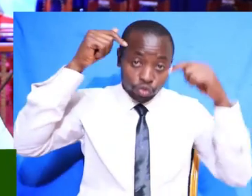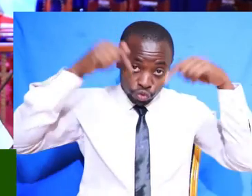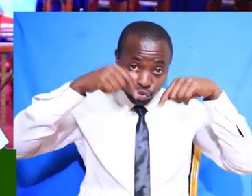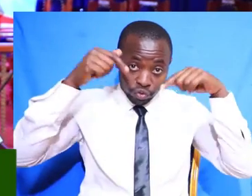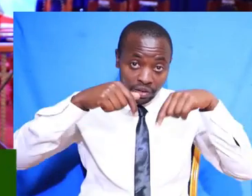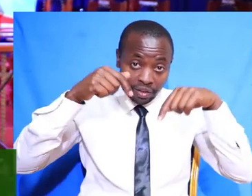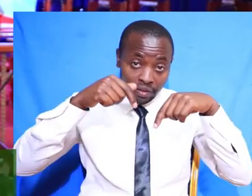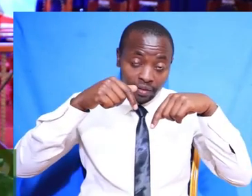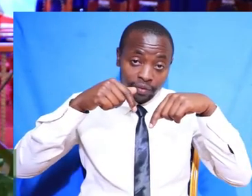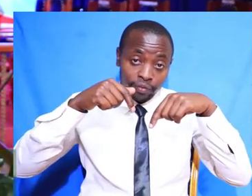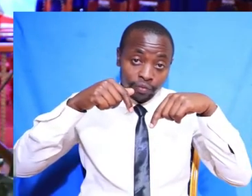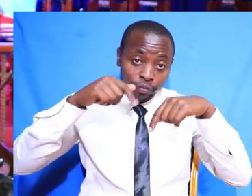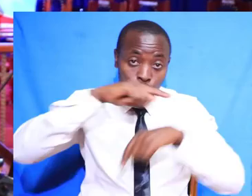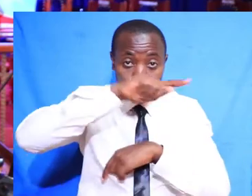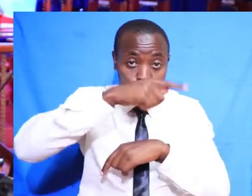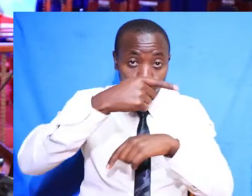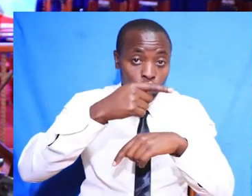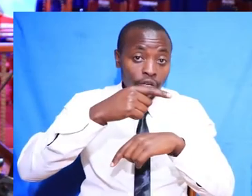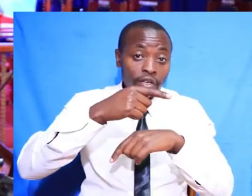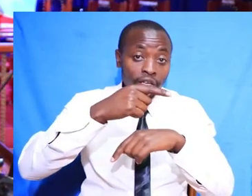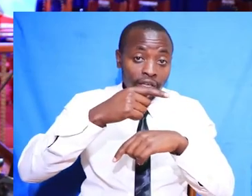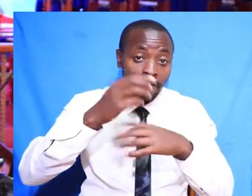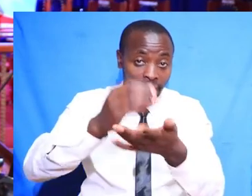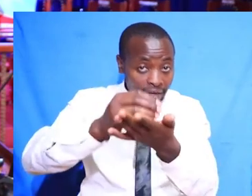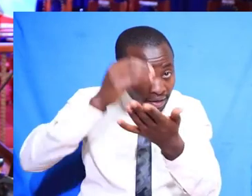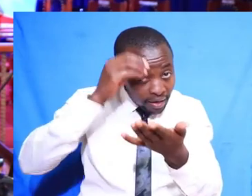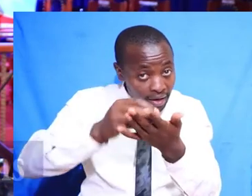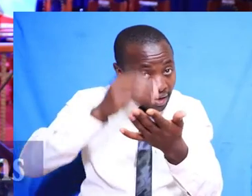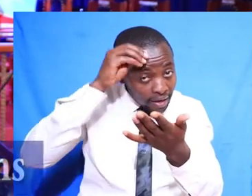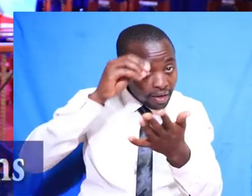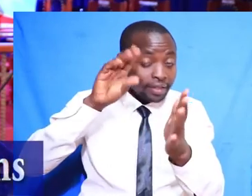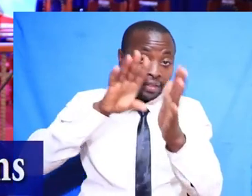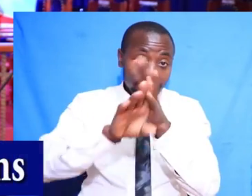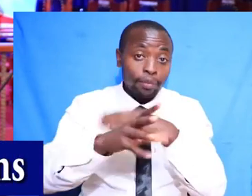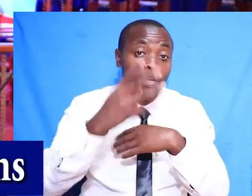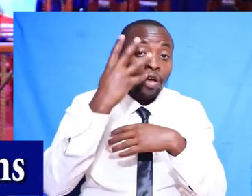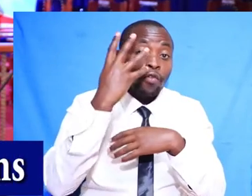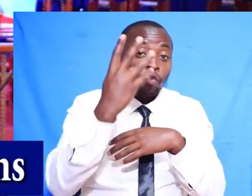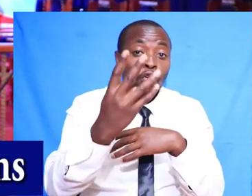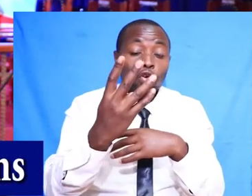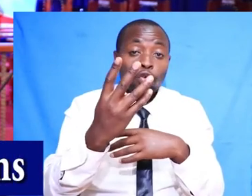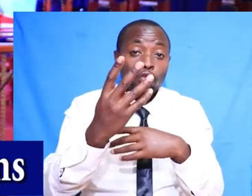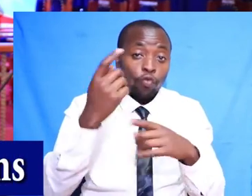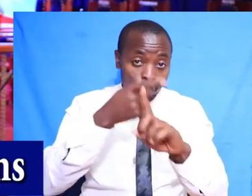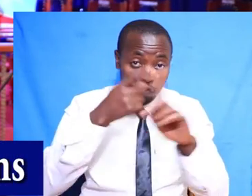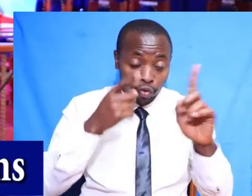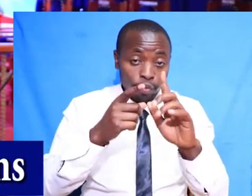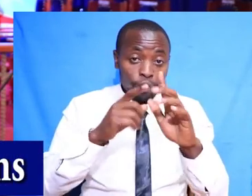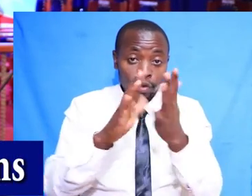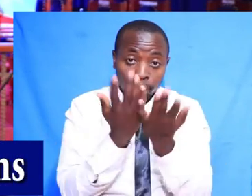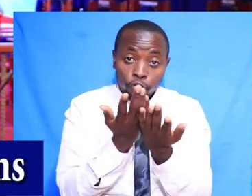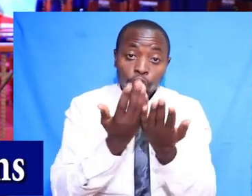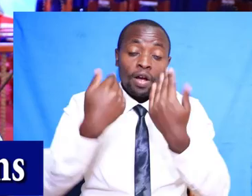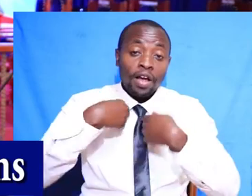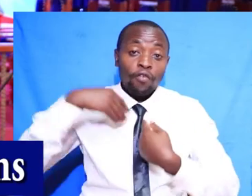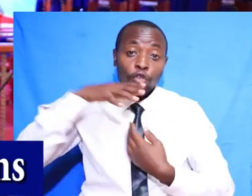Today, we are still focusing on chapter 4 from the book Reclaiming